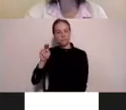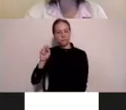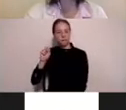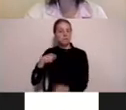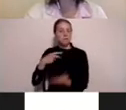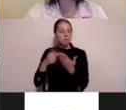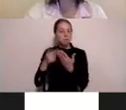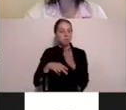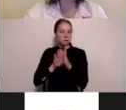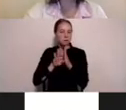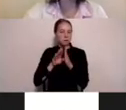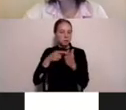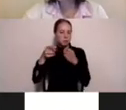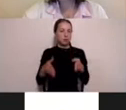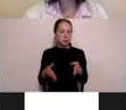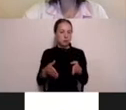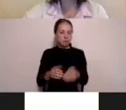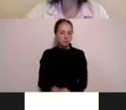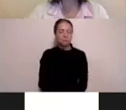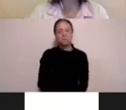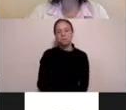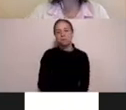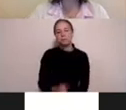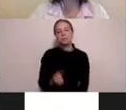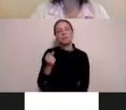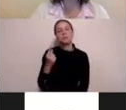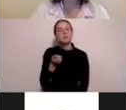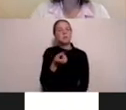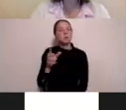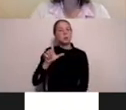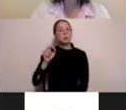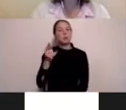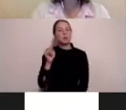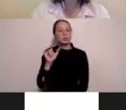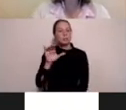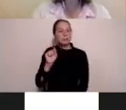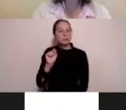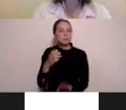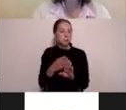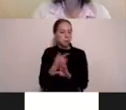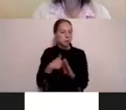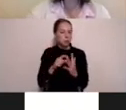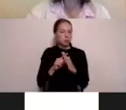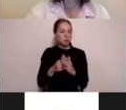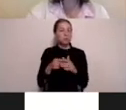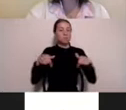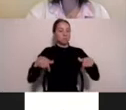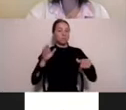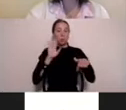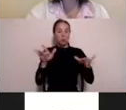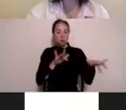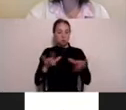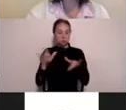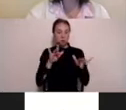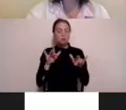today's webinar. A few notes on logistics before we get started. This webinar is being recorded, and a link with captions will